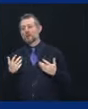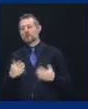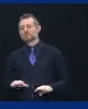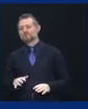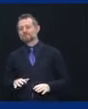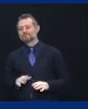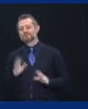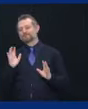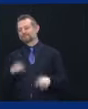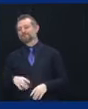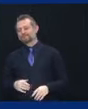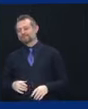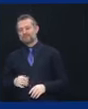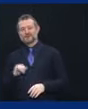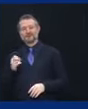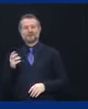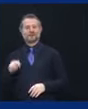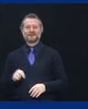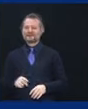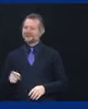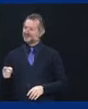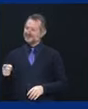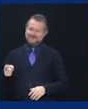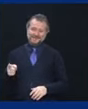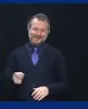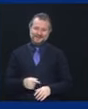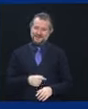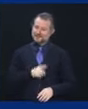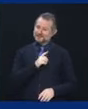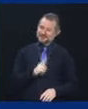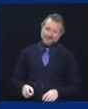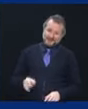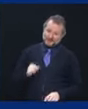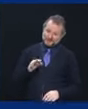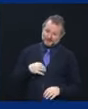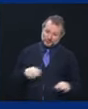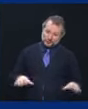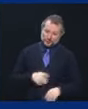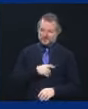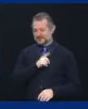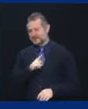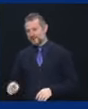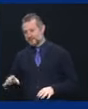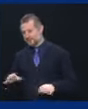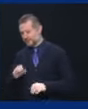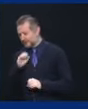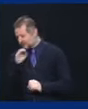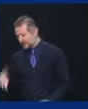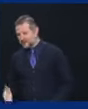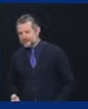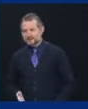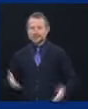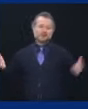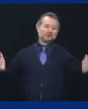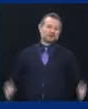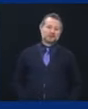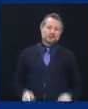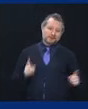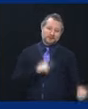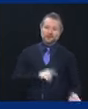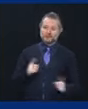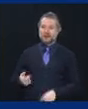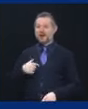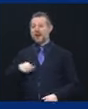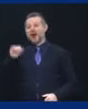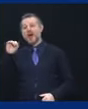John, you're damned if you do, you're damned if you don't. I put out all this information the past few